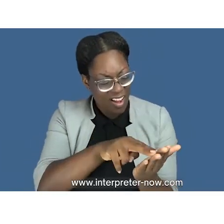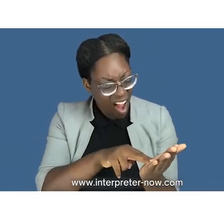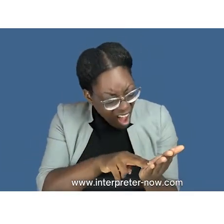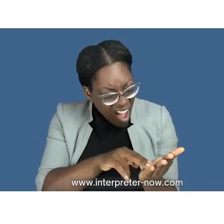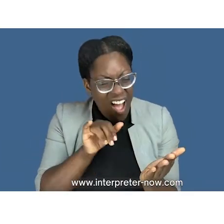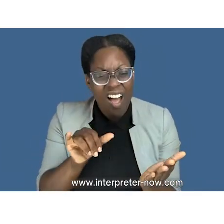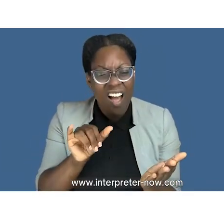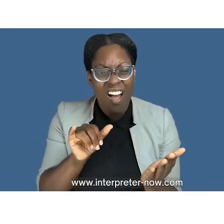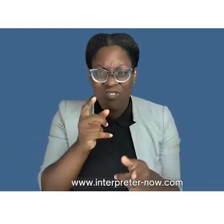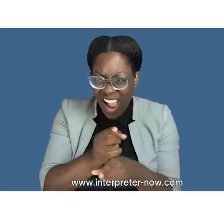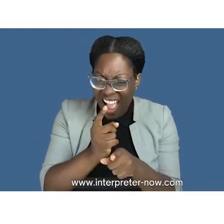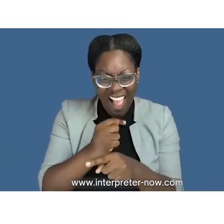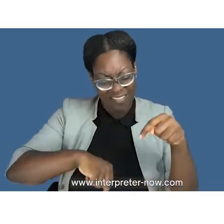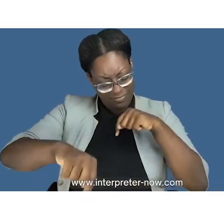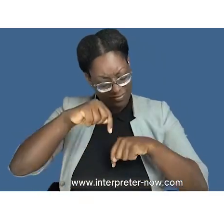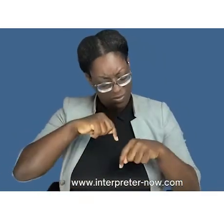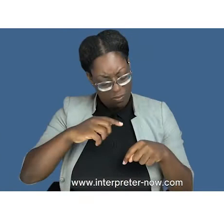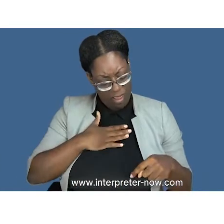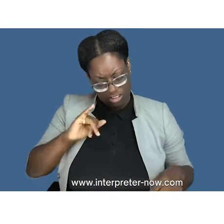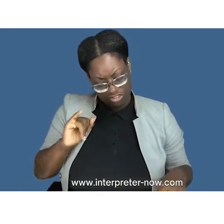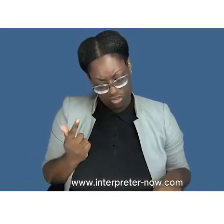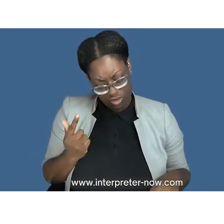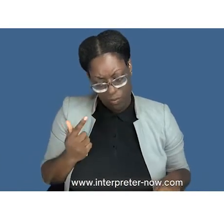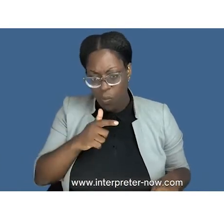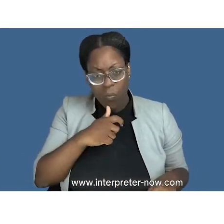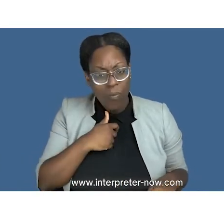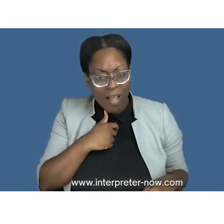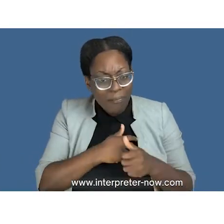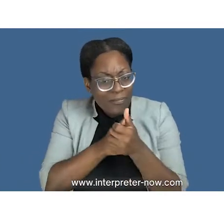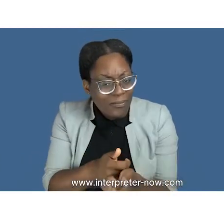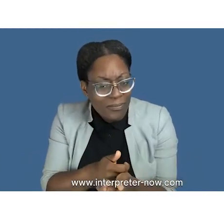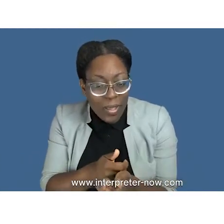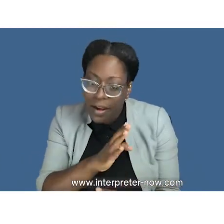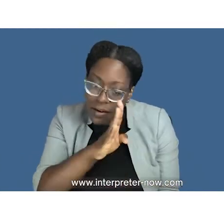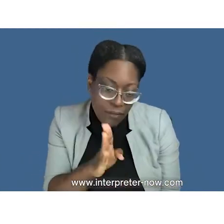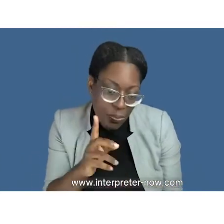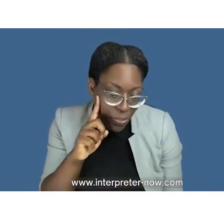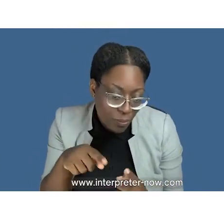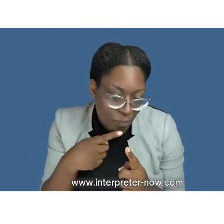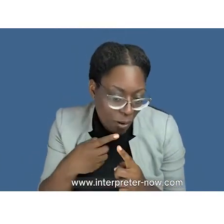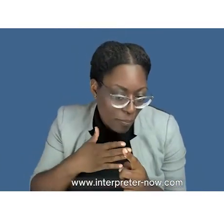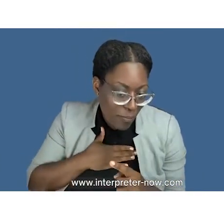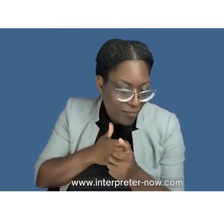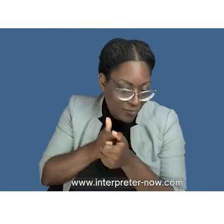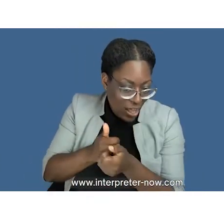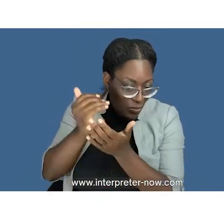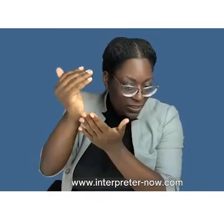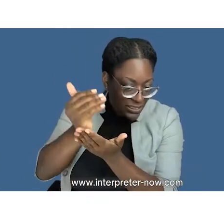think about it, have to go out of my way. It's like, who am I following on like on my Instagram, which I've never thought.